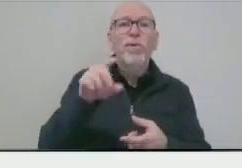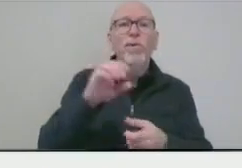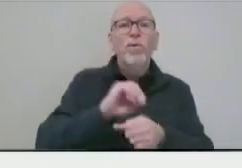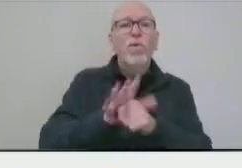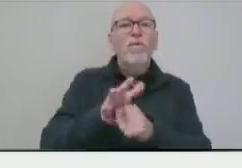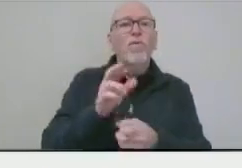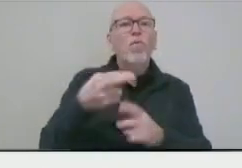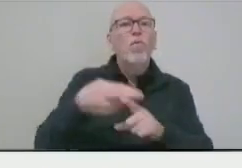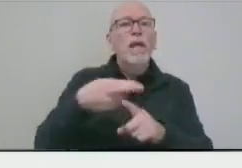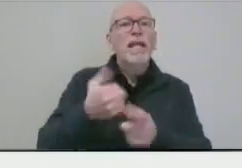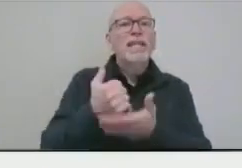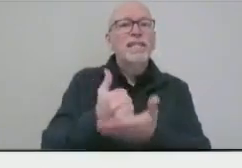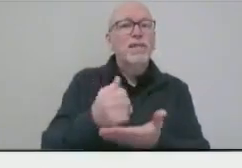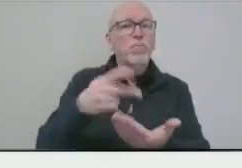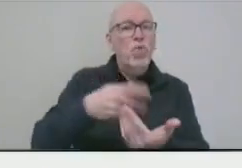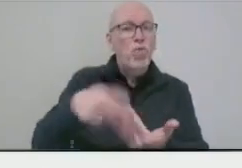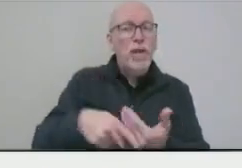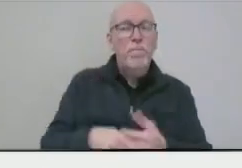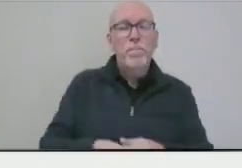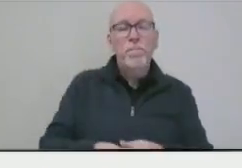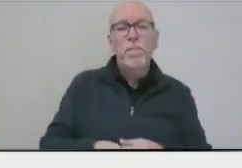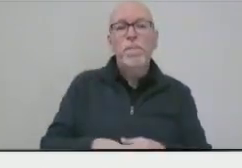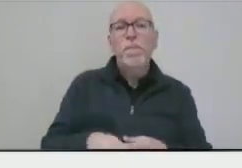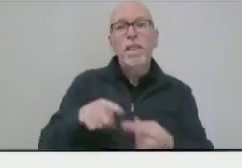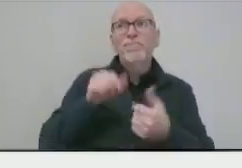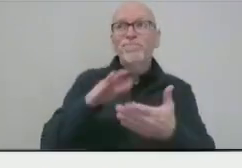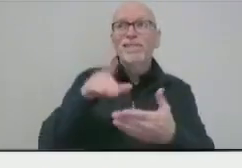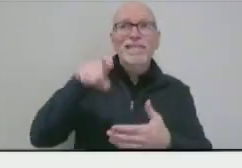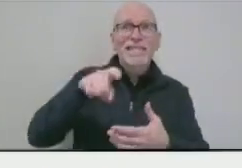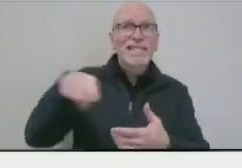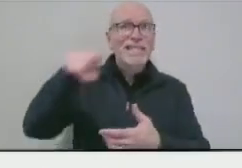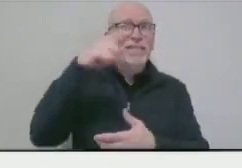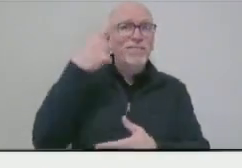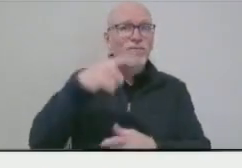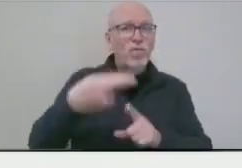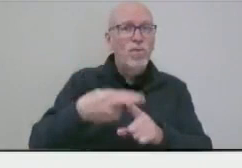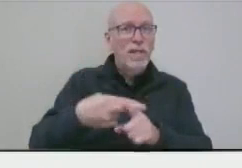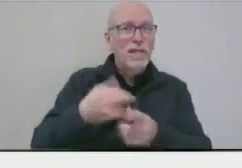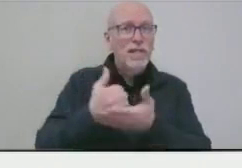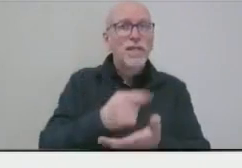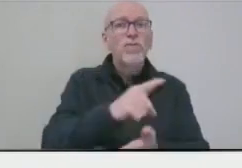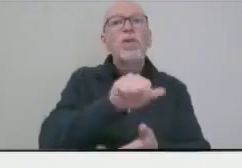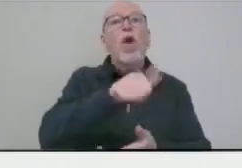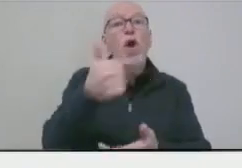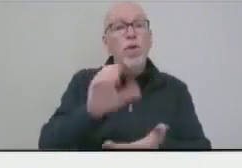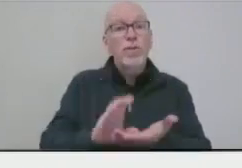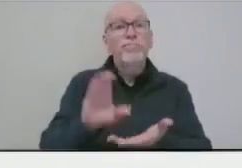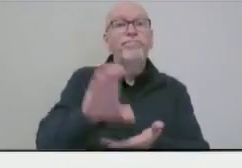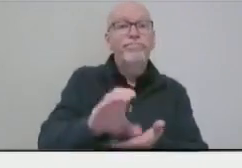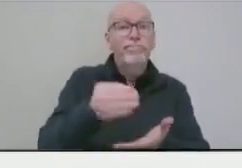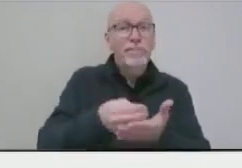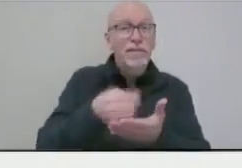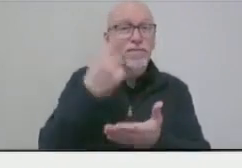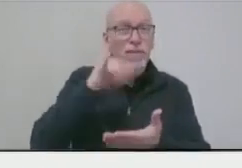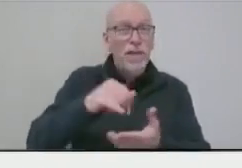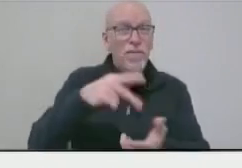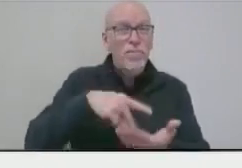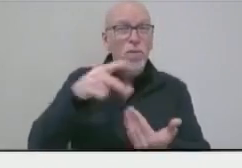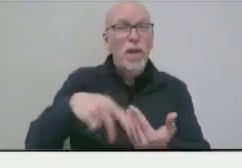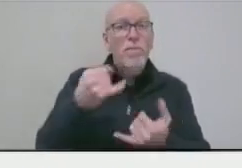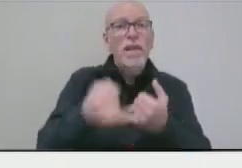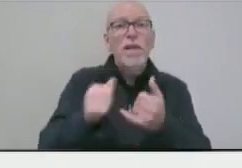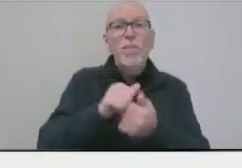assistance program. To address the ongoing need for rental assistance, you allocated additional funding for this program that ended with a total